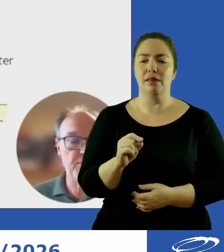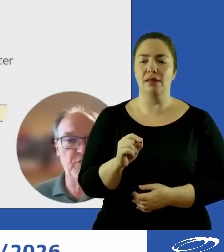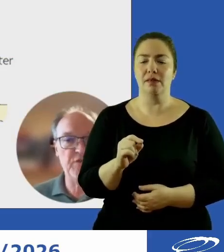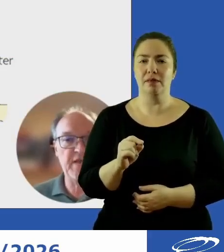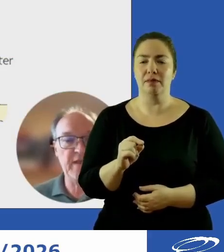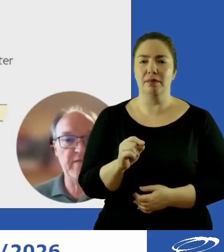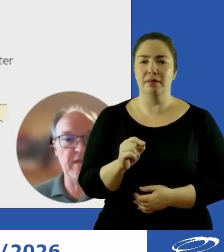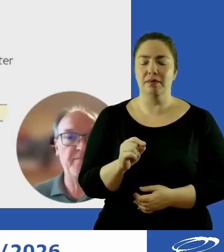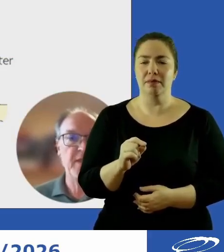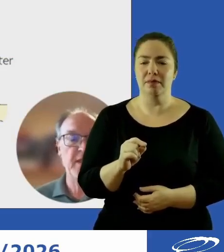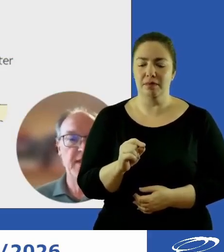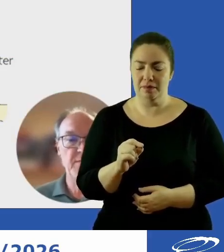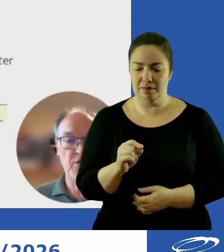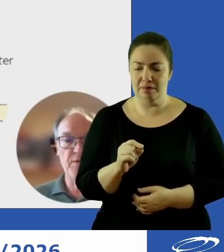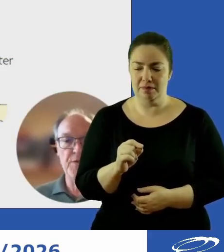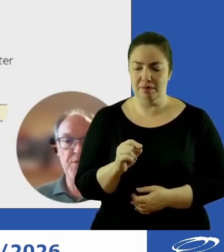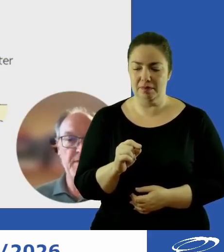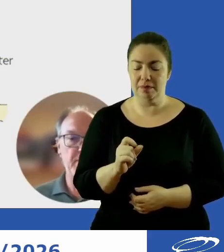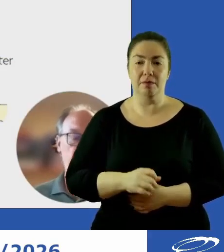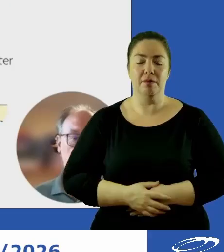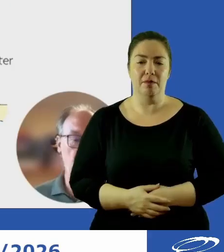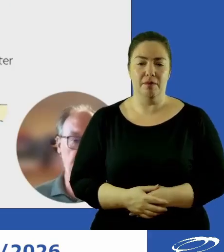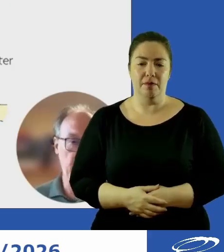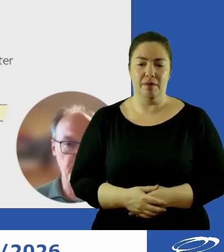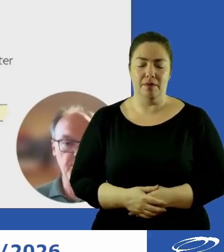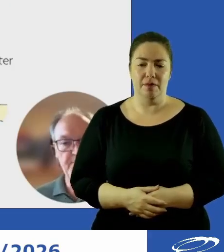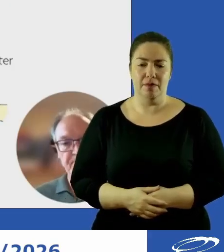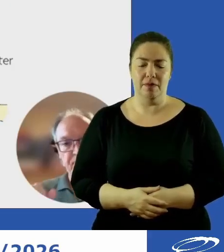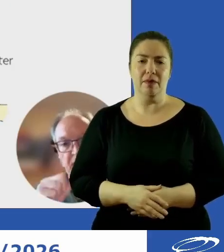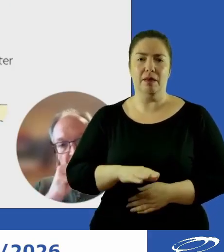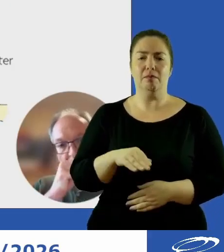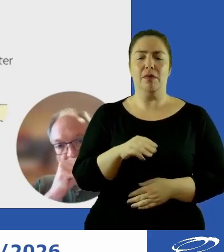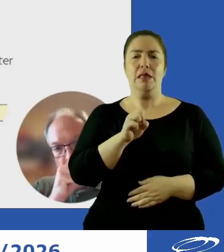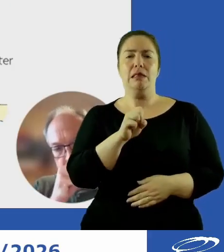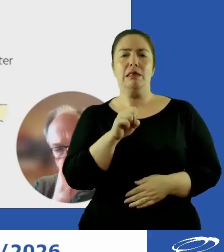for understanding the antimicrobial therapy in prosthetic joint infections.